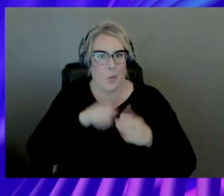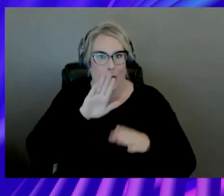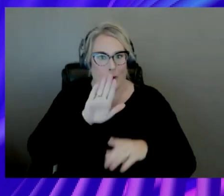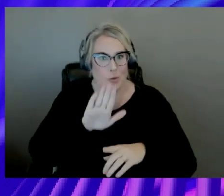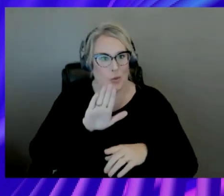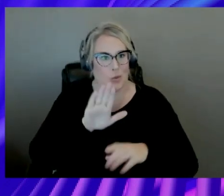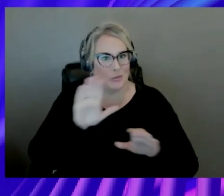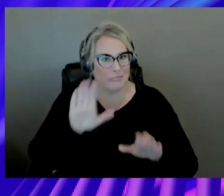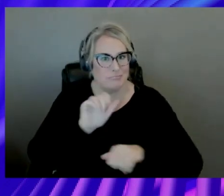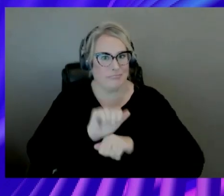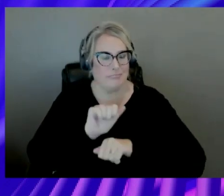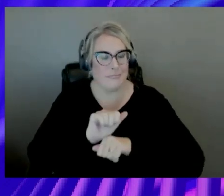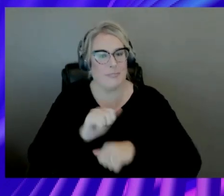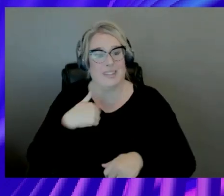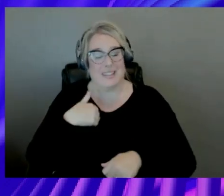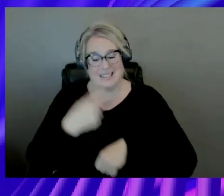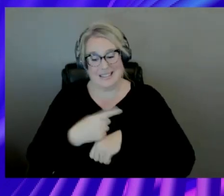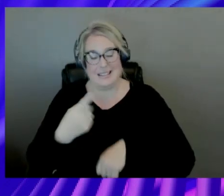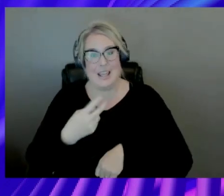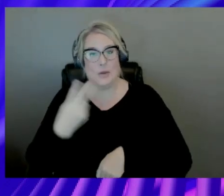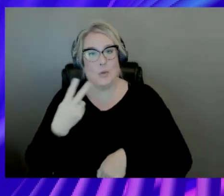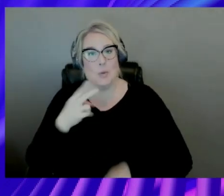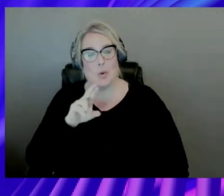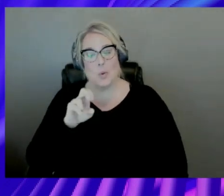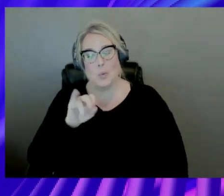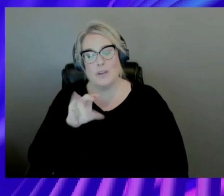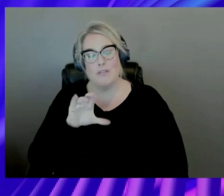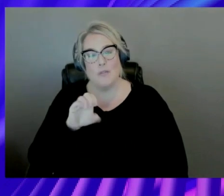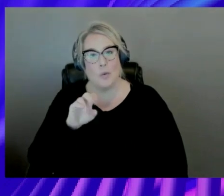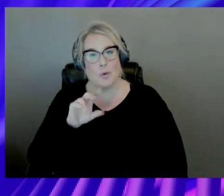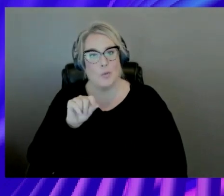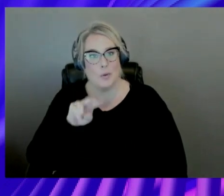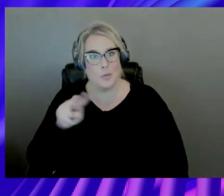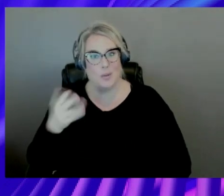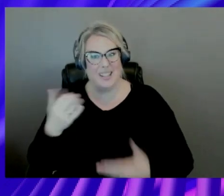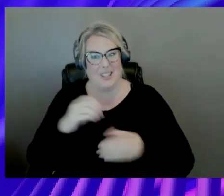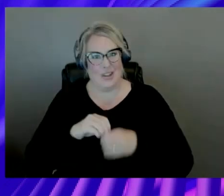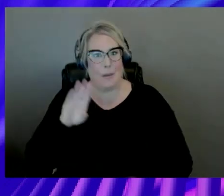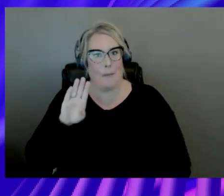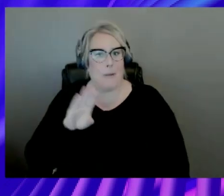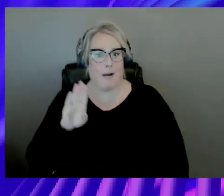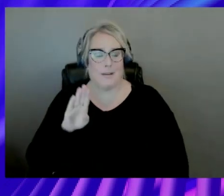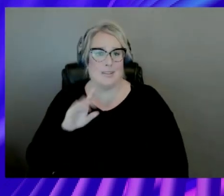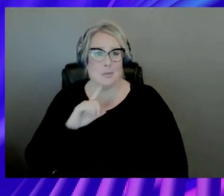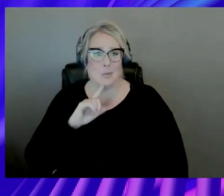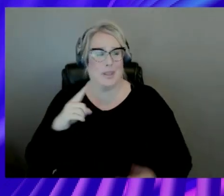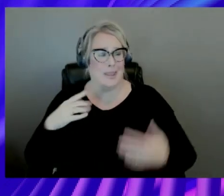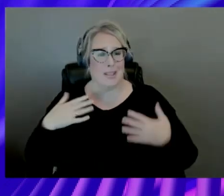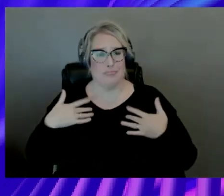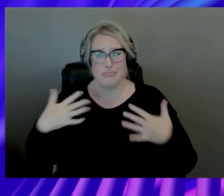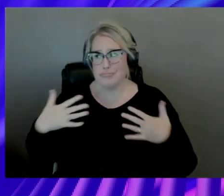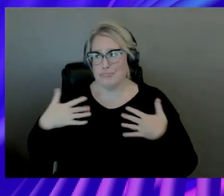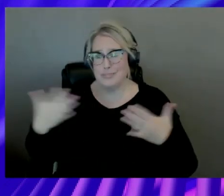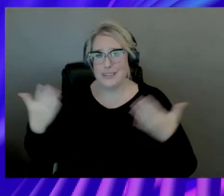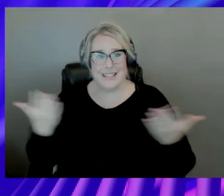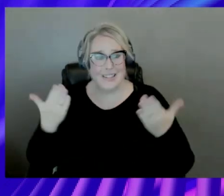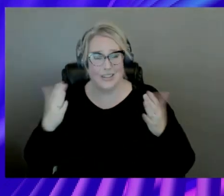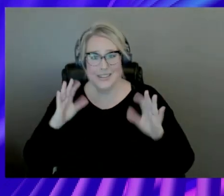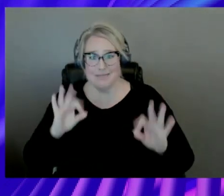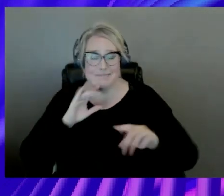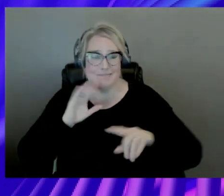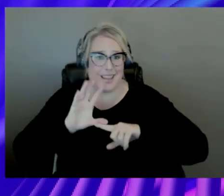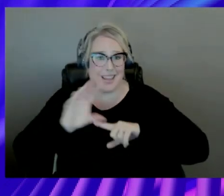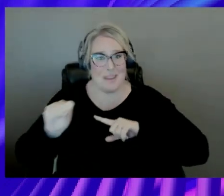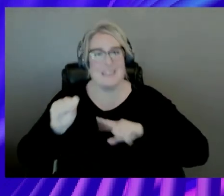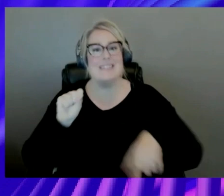2 for us at Reinforce 2022. Here in Boston, energy is amazing downstairs. Lots of great discussions, talking